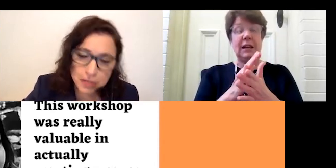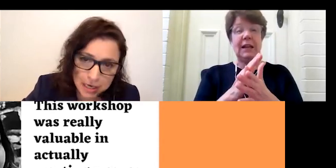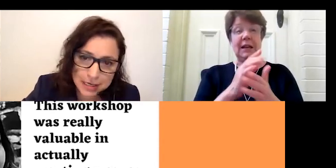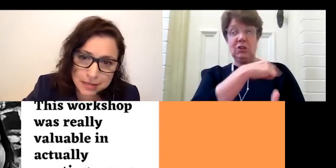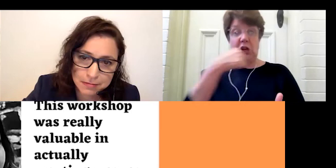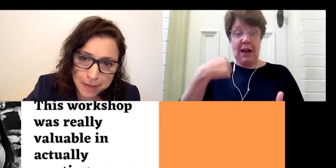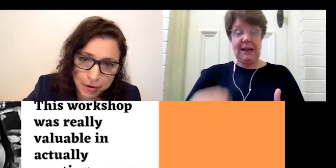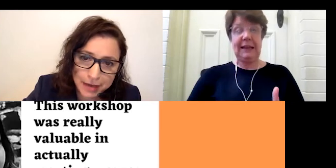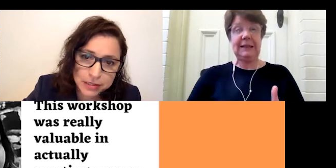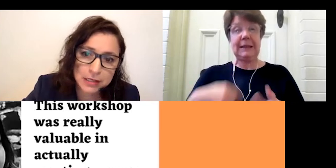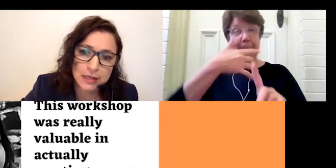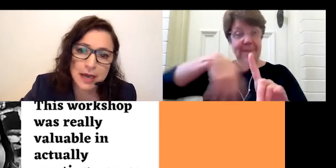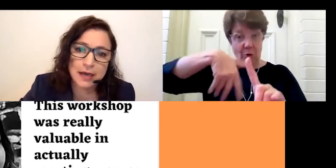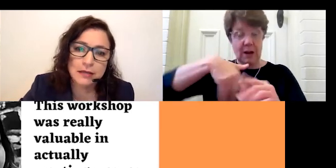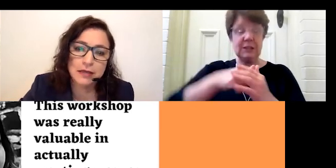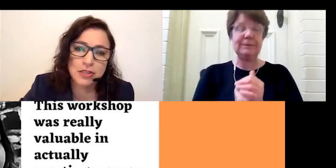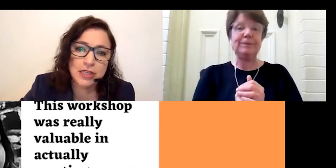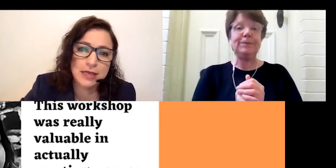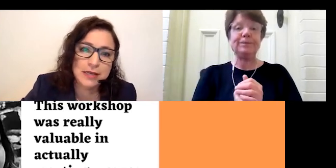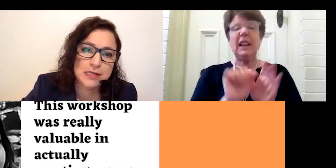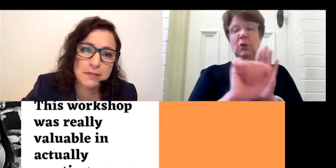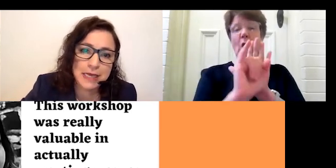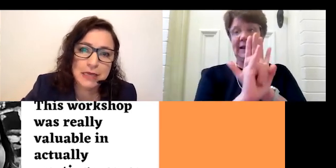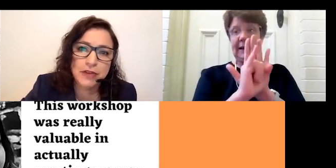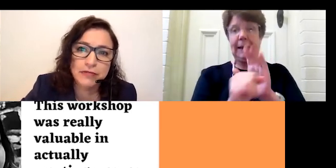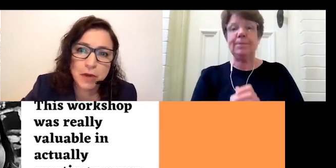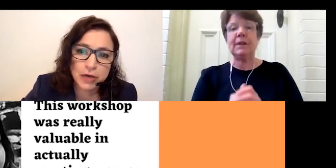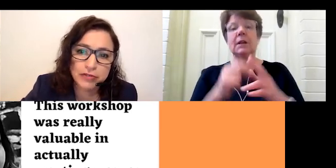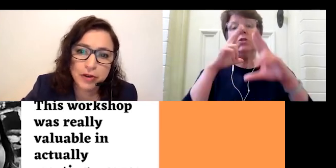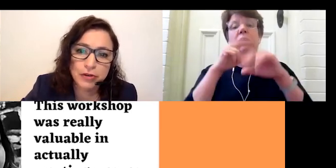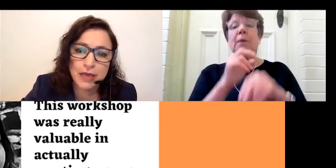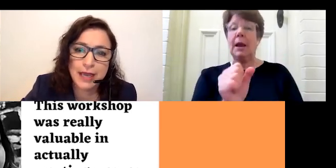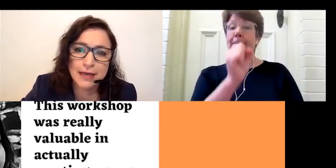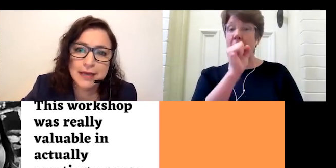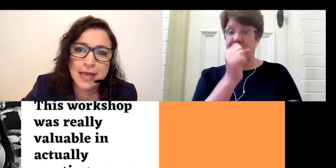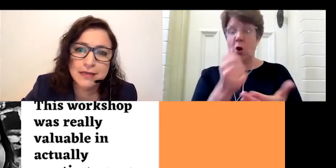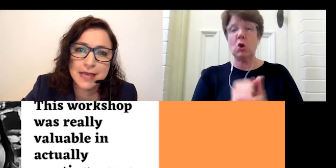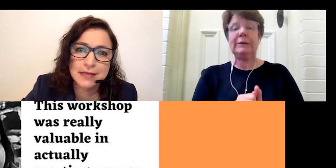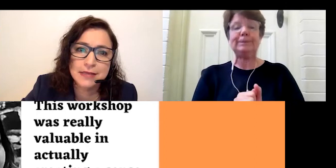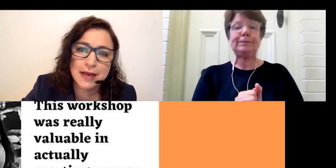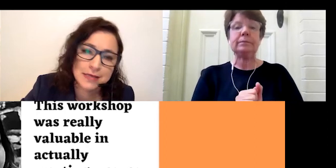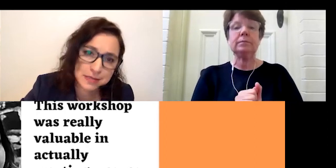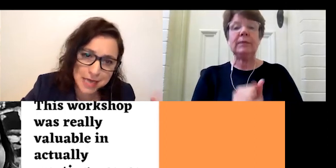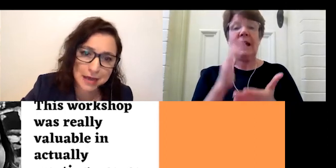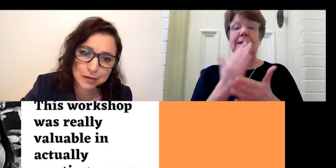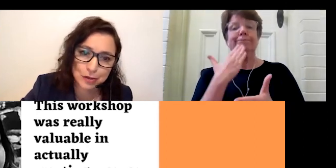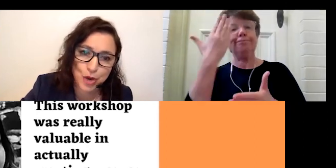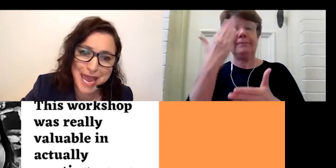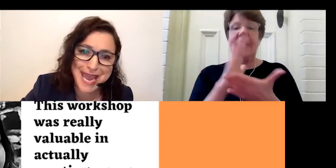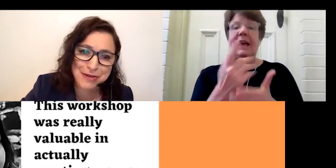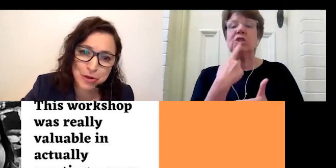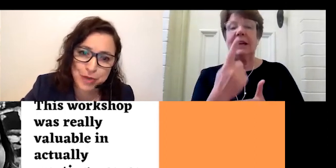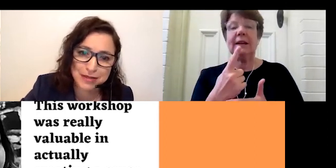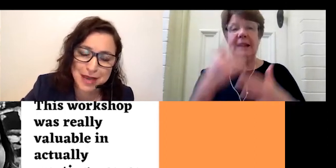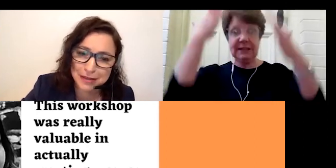a Chinese background. She is speaking in front of a microphone and has dark long